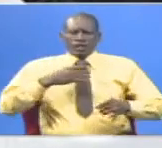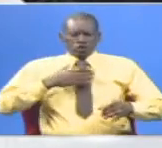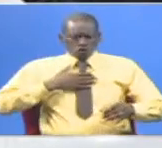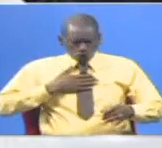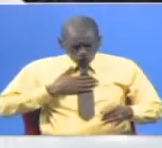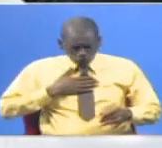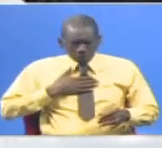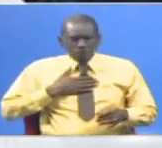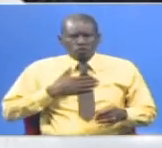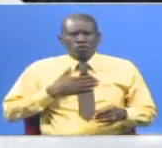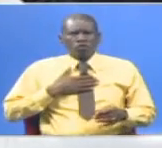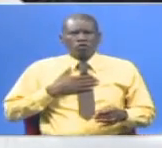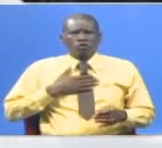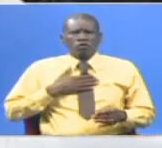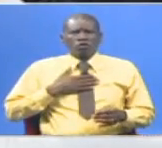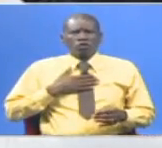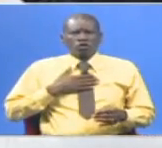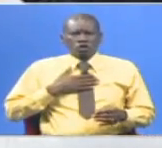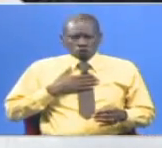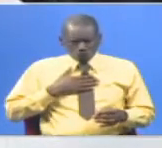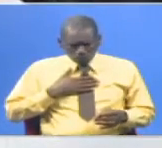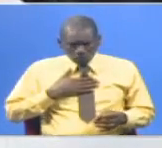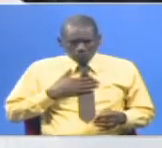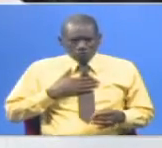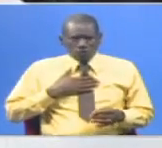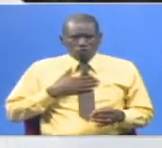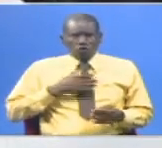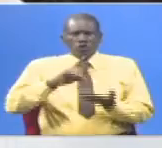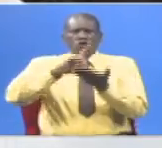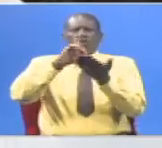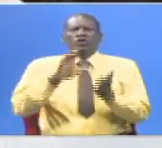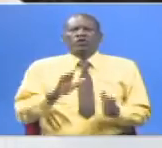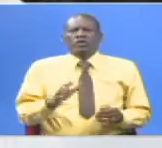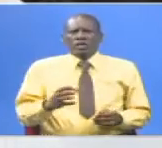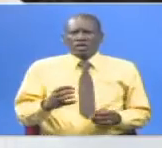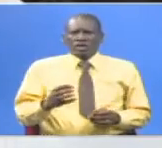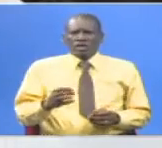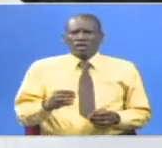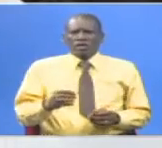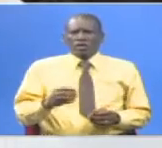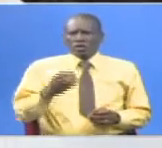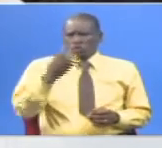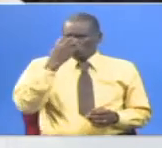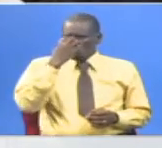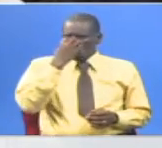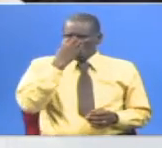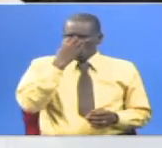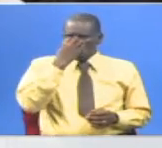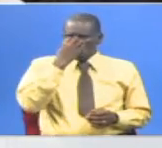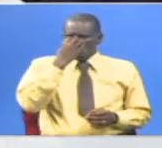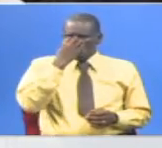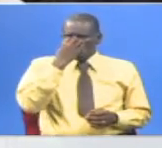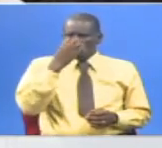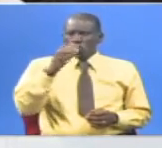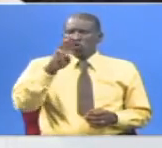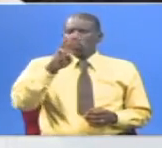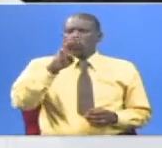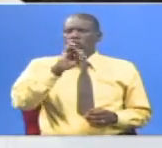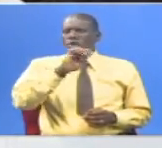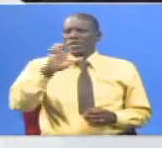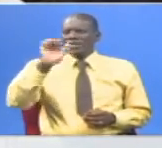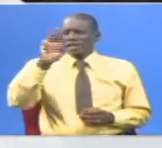Excellency, Honorable Dr. Ruto William